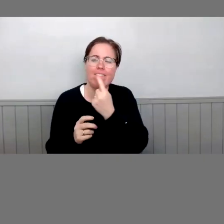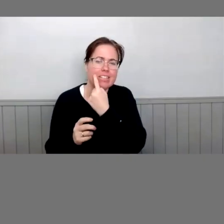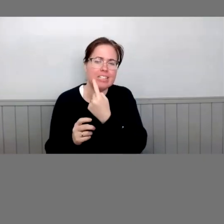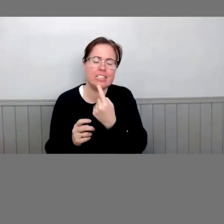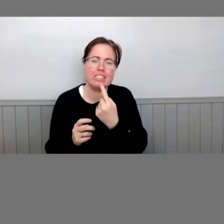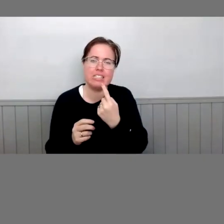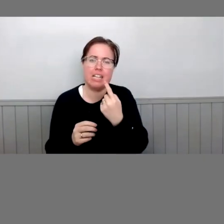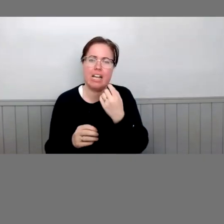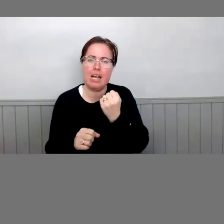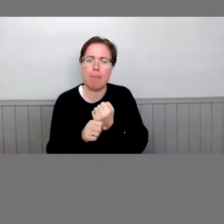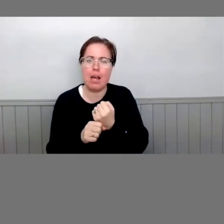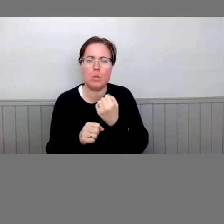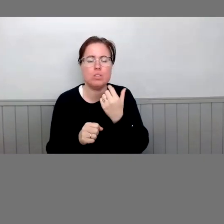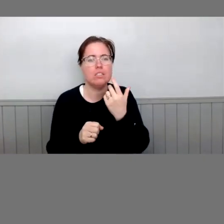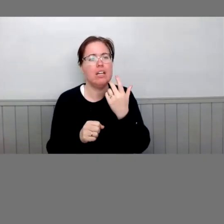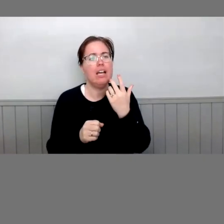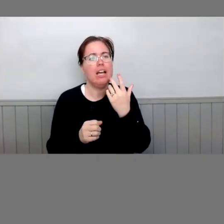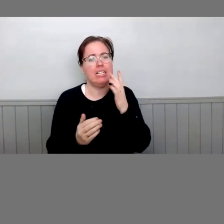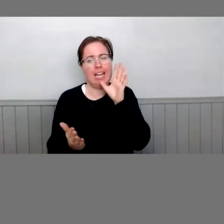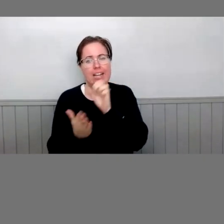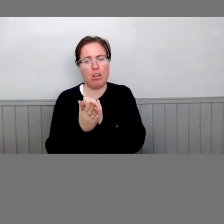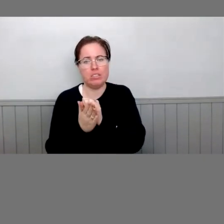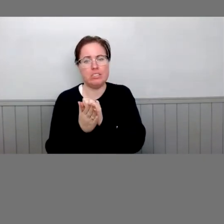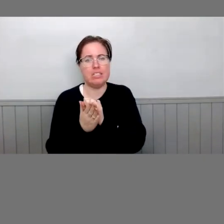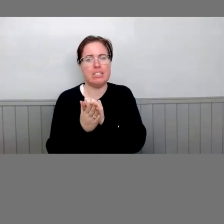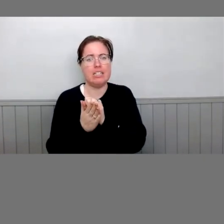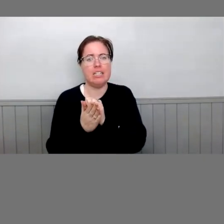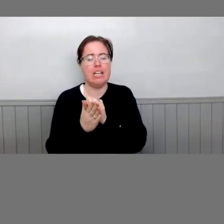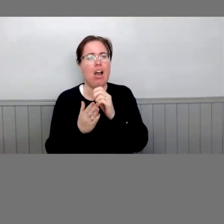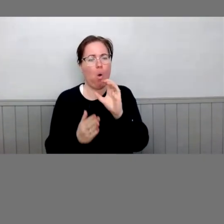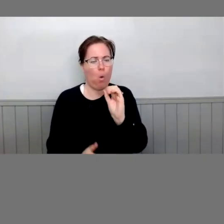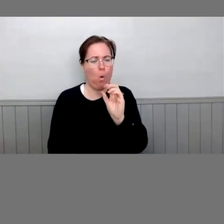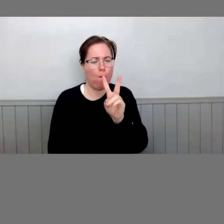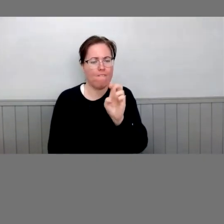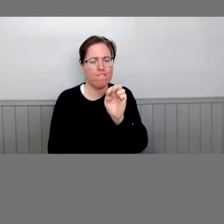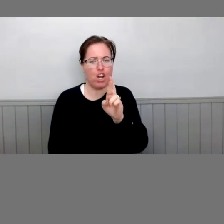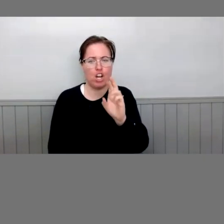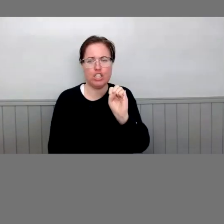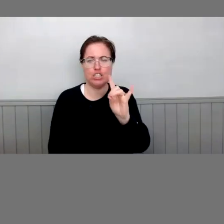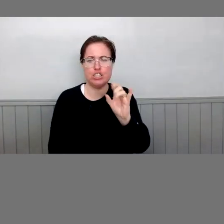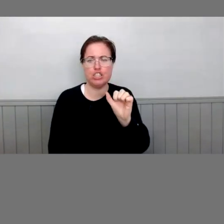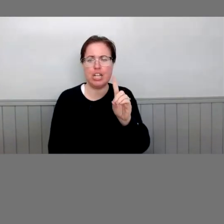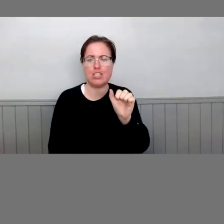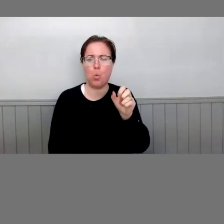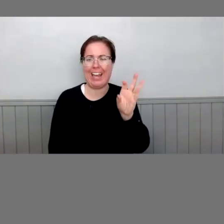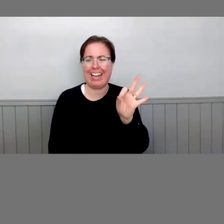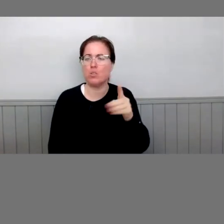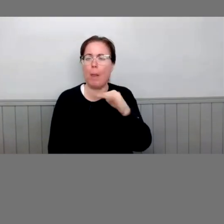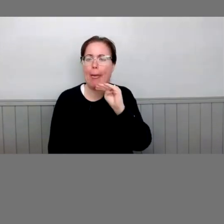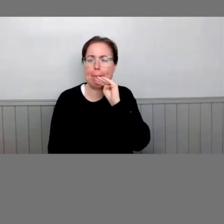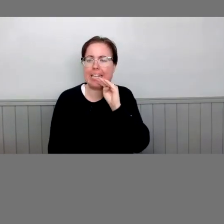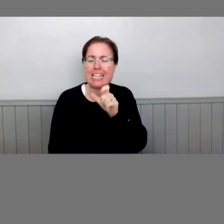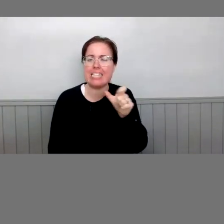the impact of diagnostic overshadowing. So people who aren't familiar with that term, it's when something is ascribed to